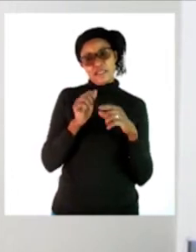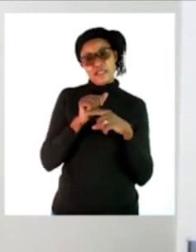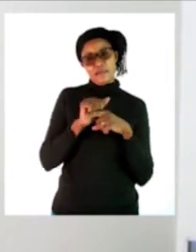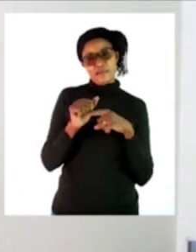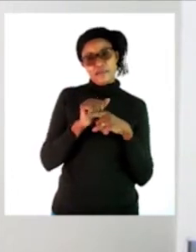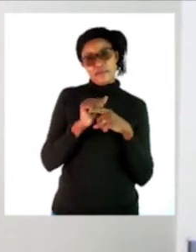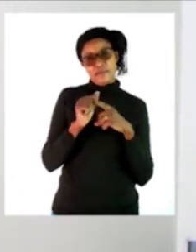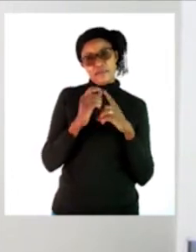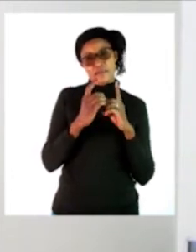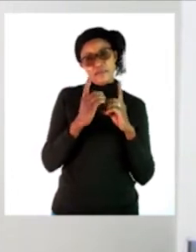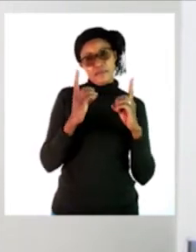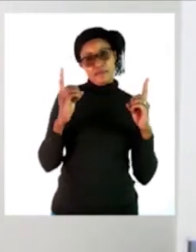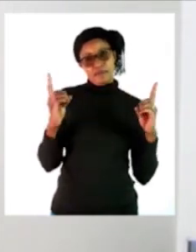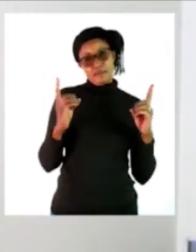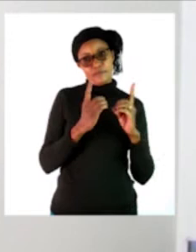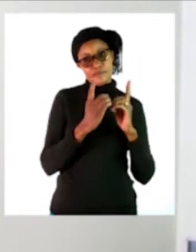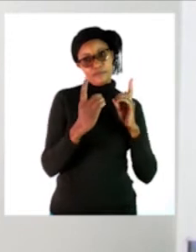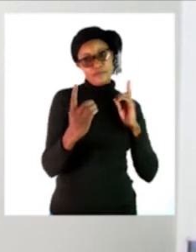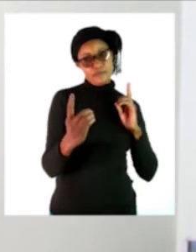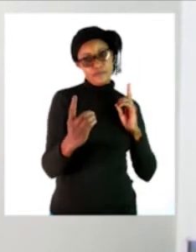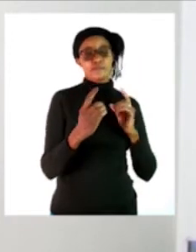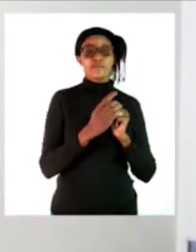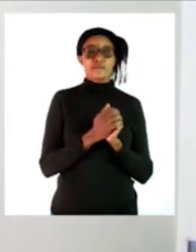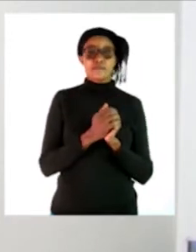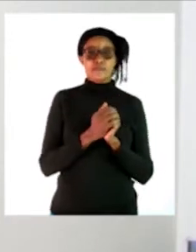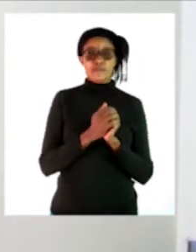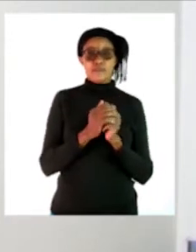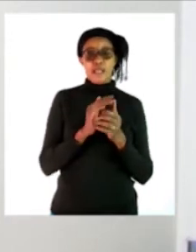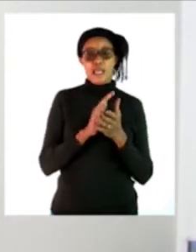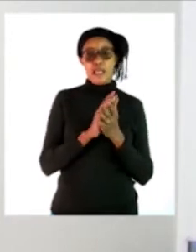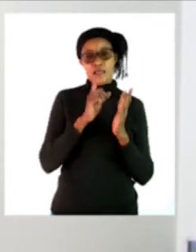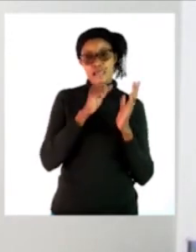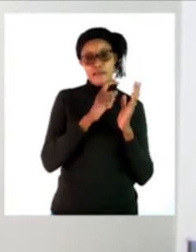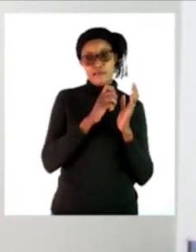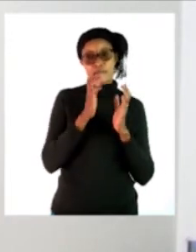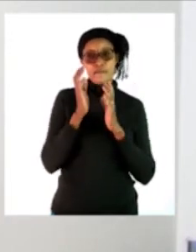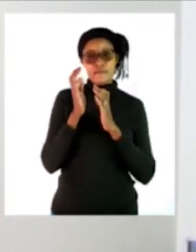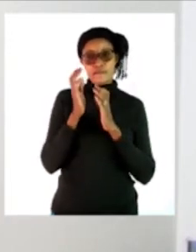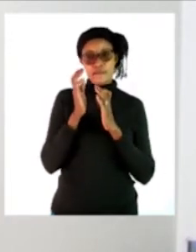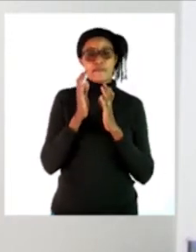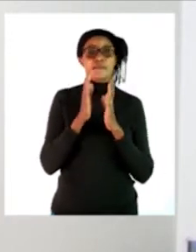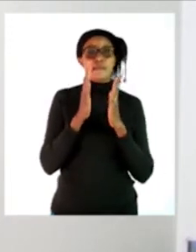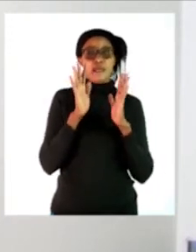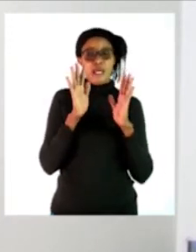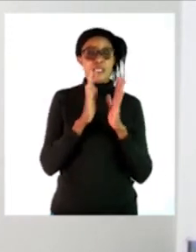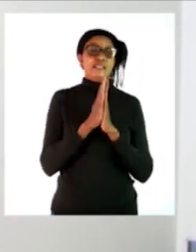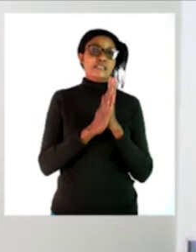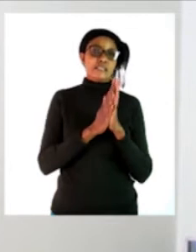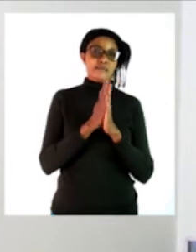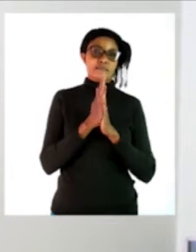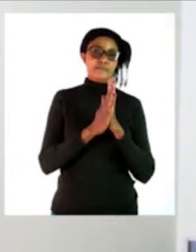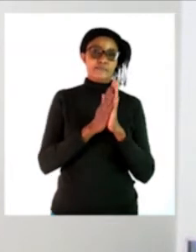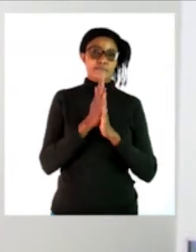our social distancing and sanitizing of